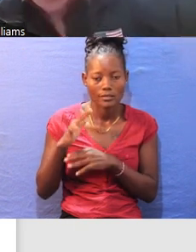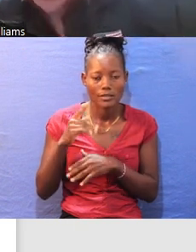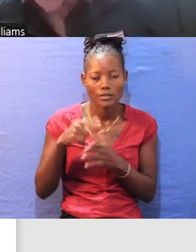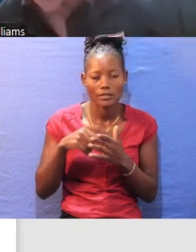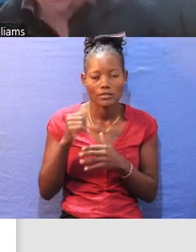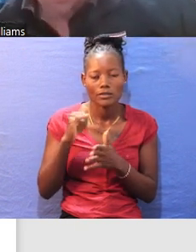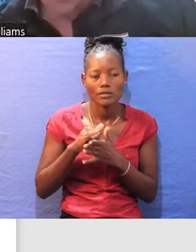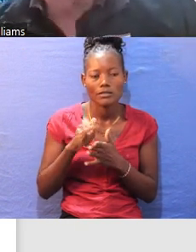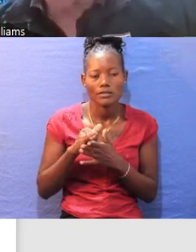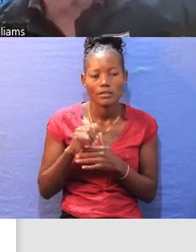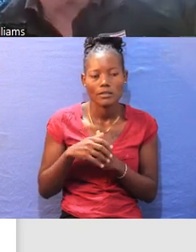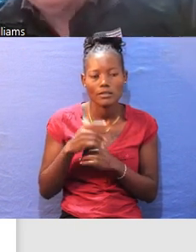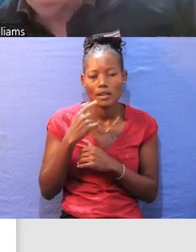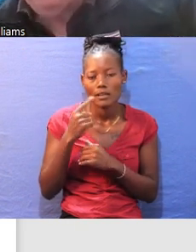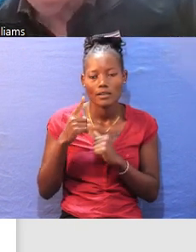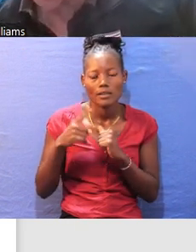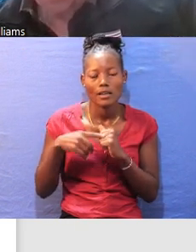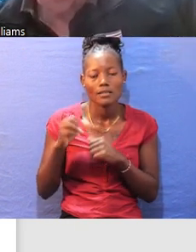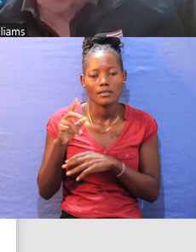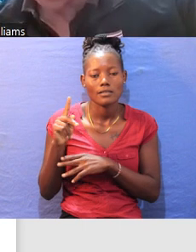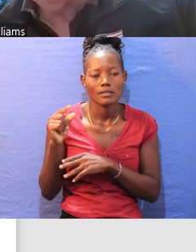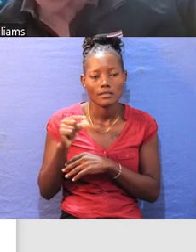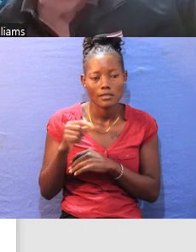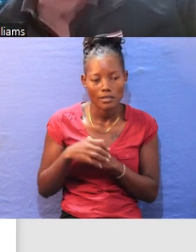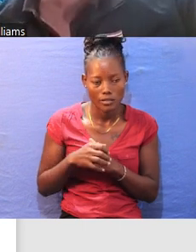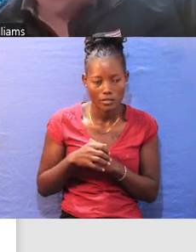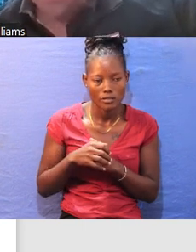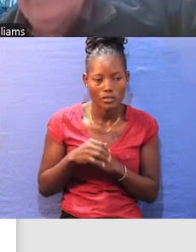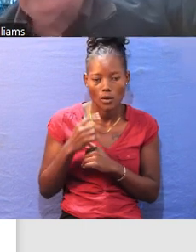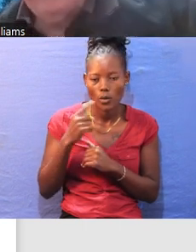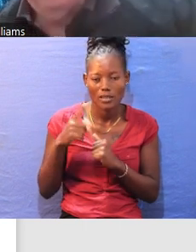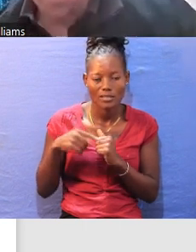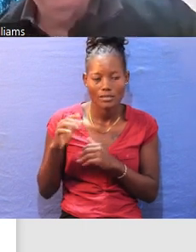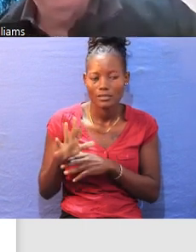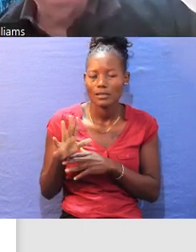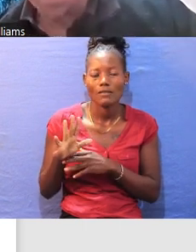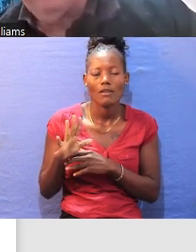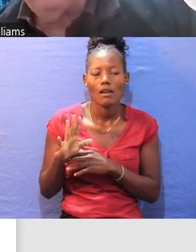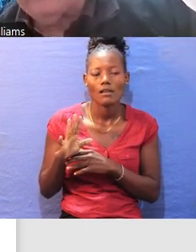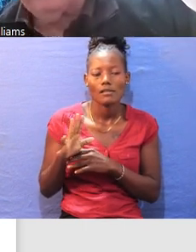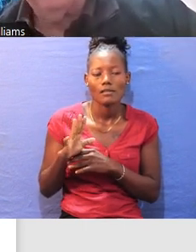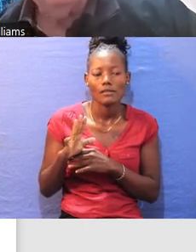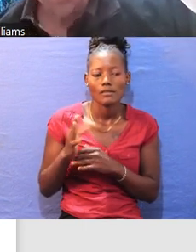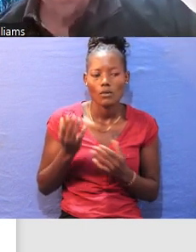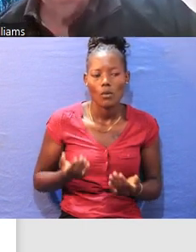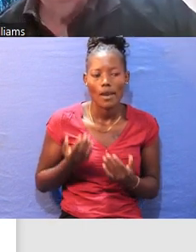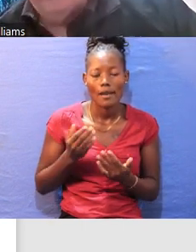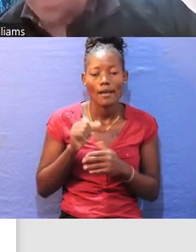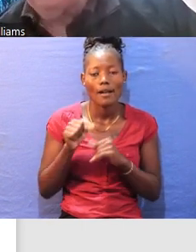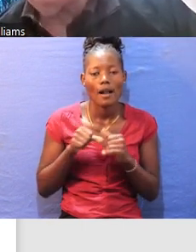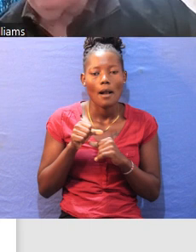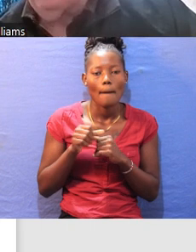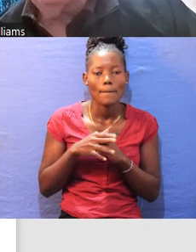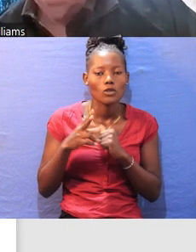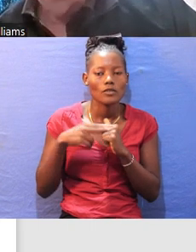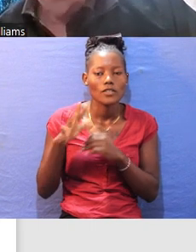160 kilos, really. He is a 165. He squatted about 165, weighing about 75 kilos. So he was